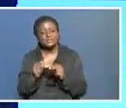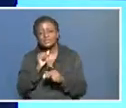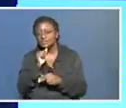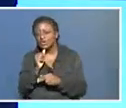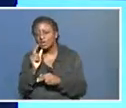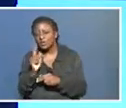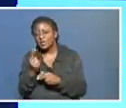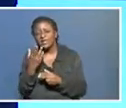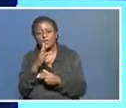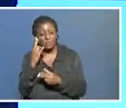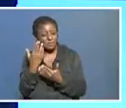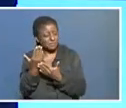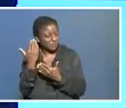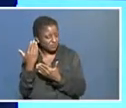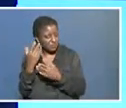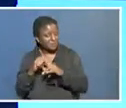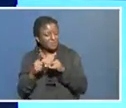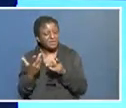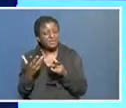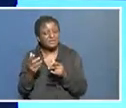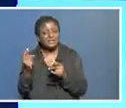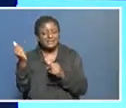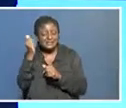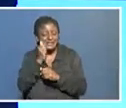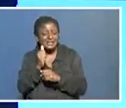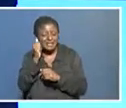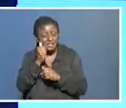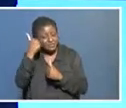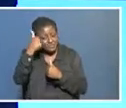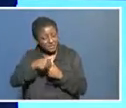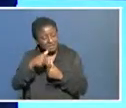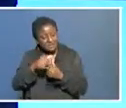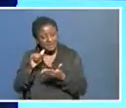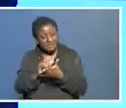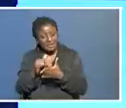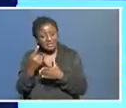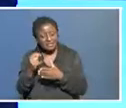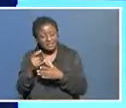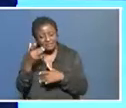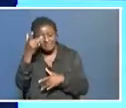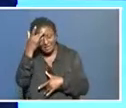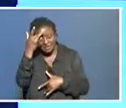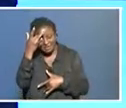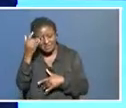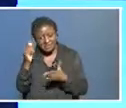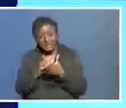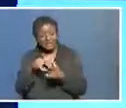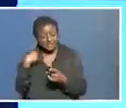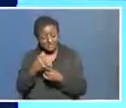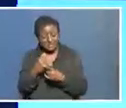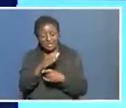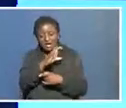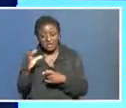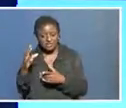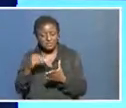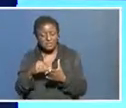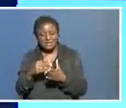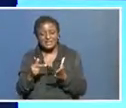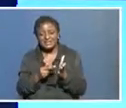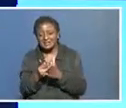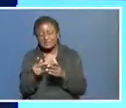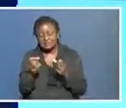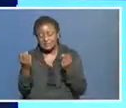used to be, but there's always a daily reminder that the elusive virus that has affected hundreds of millions and killed an alarming